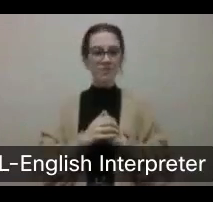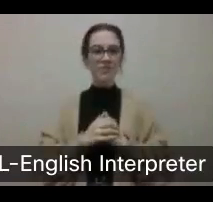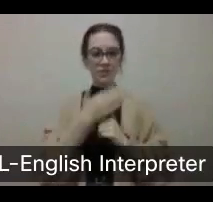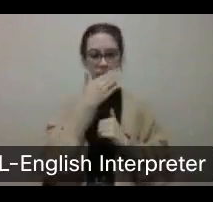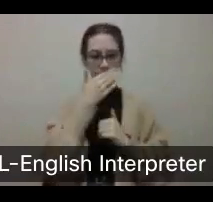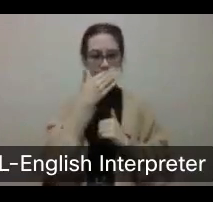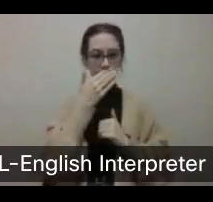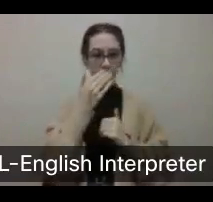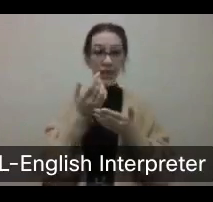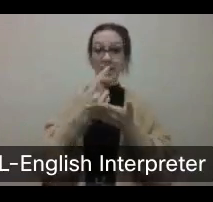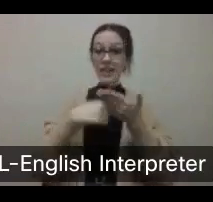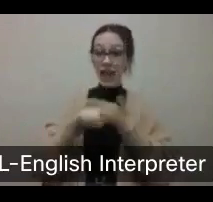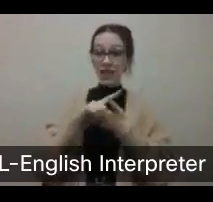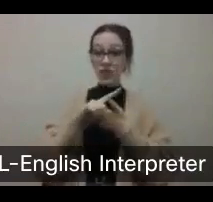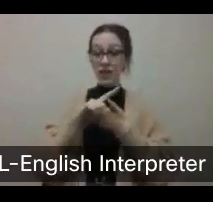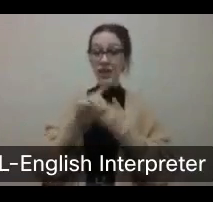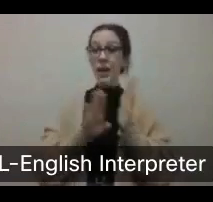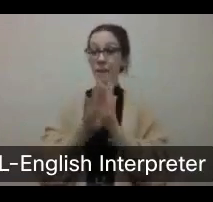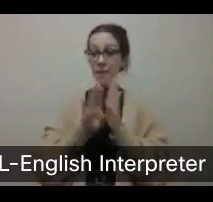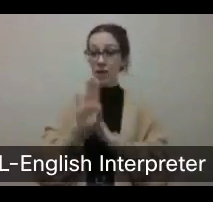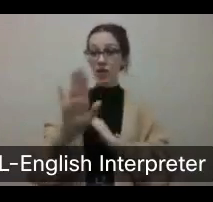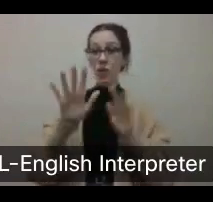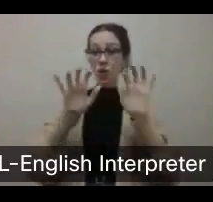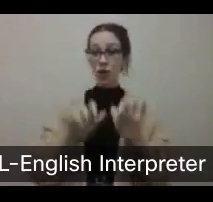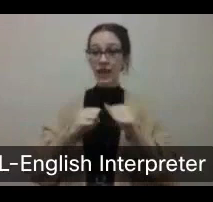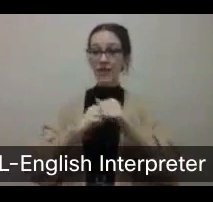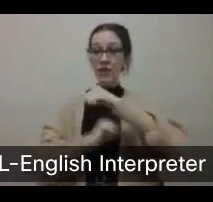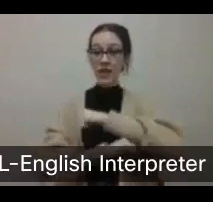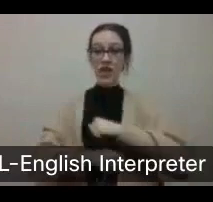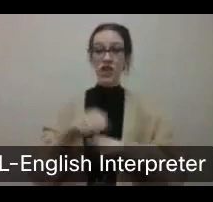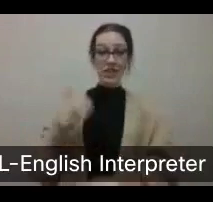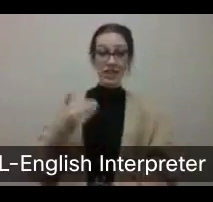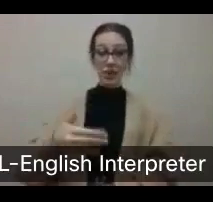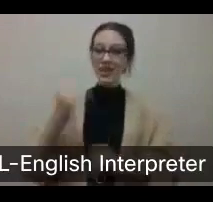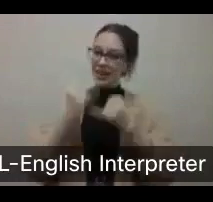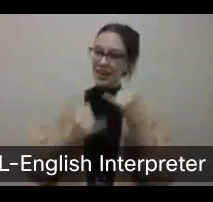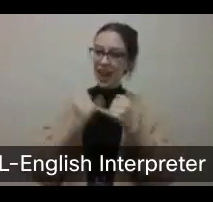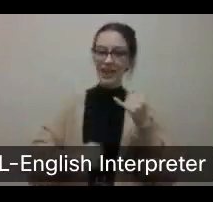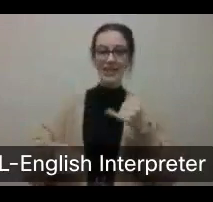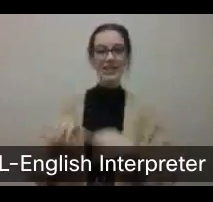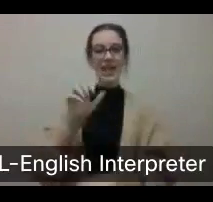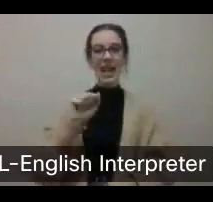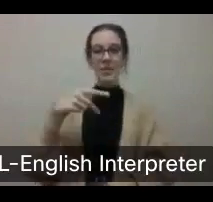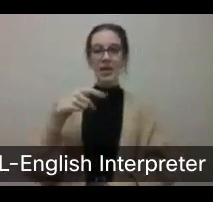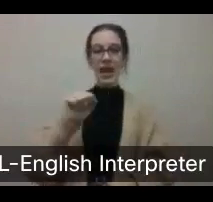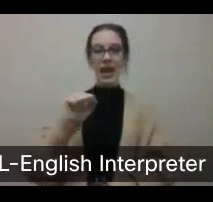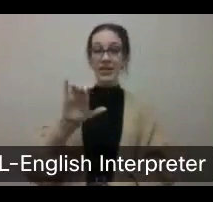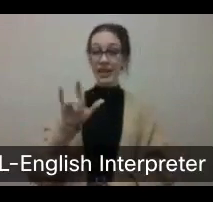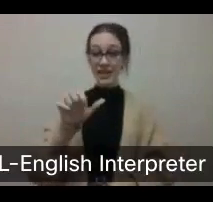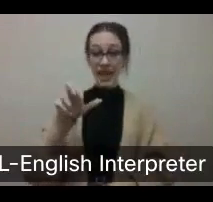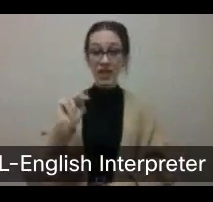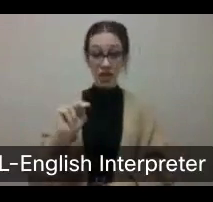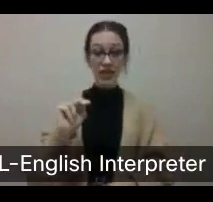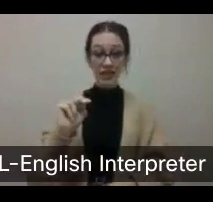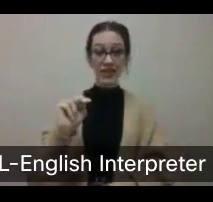Next week, we are going to conclude the Building Your Writing Foundation series with APA citations and formatting. You can access this workshop using the same